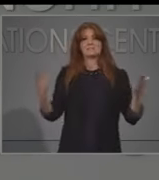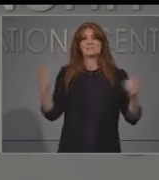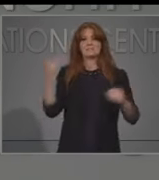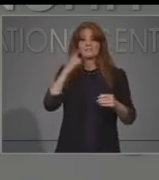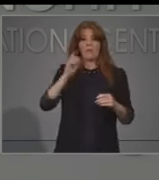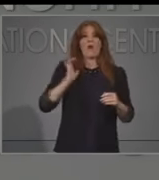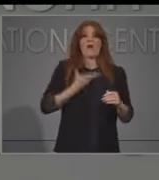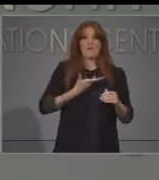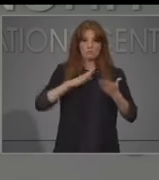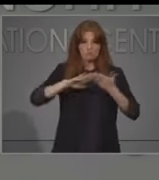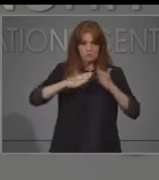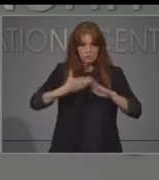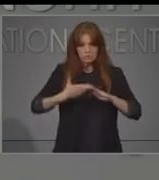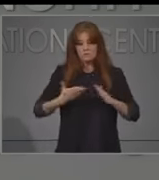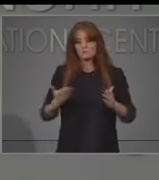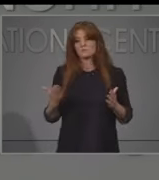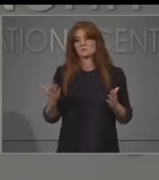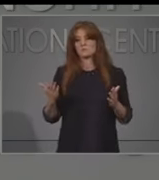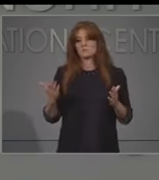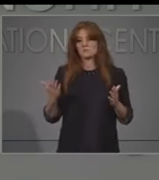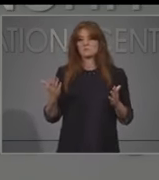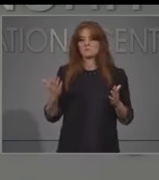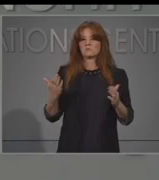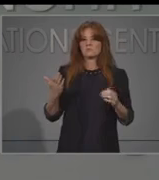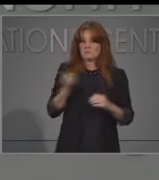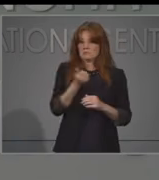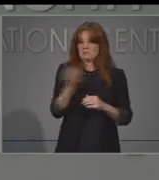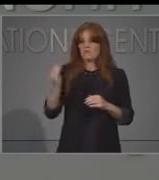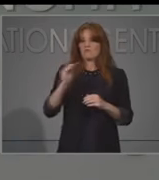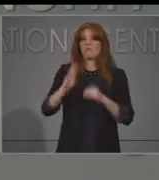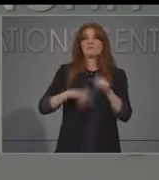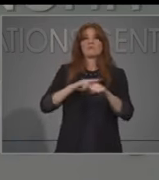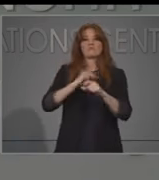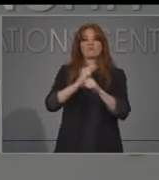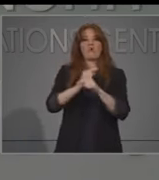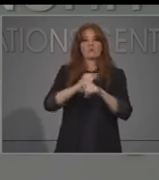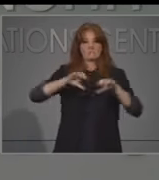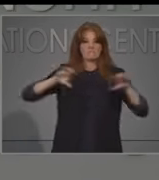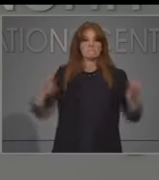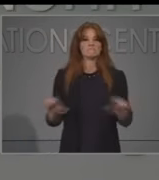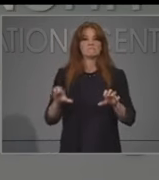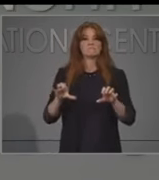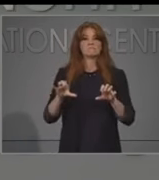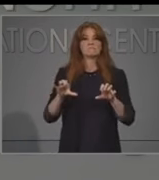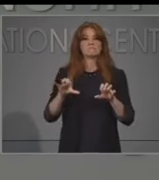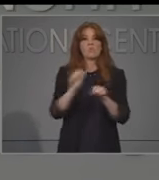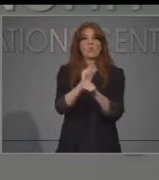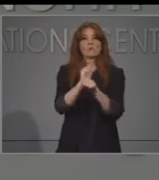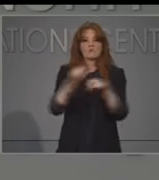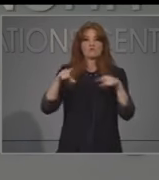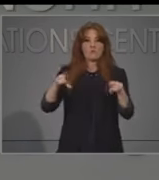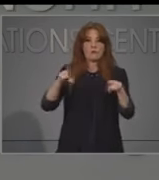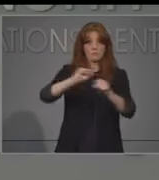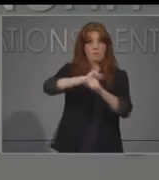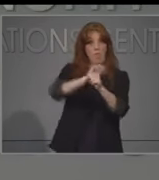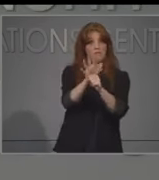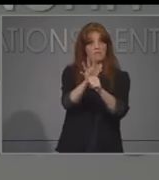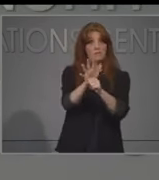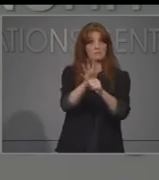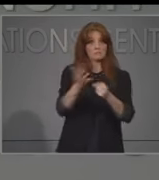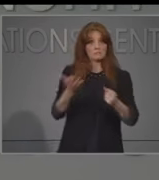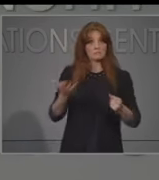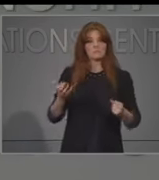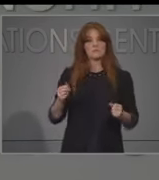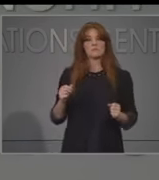our communities, and in fact we have a number of them activated during this pandemic. And